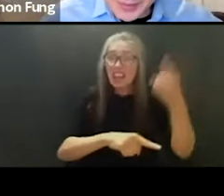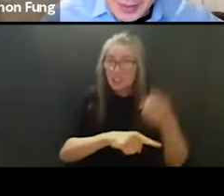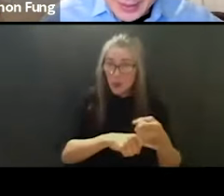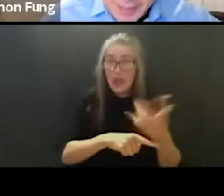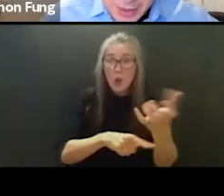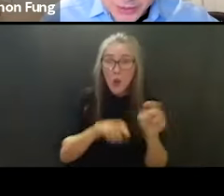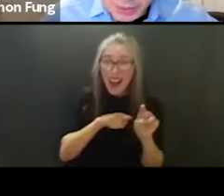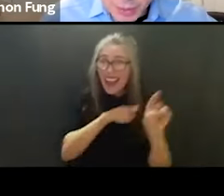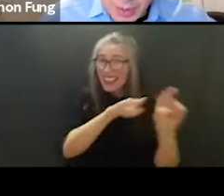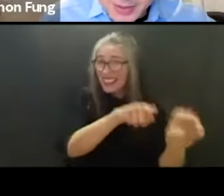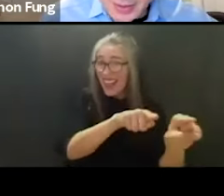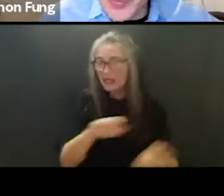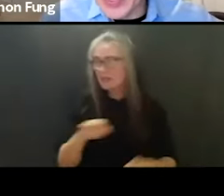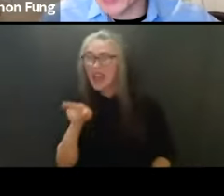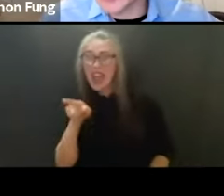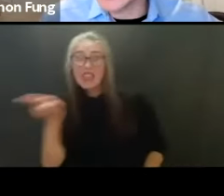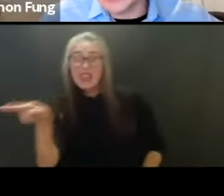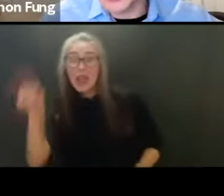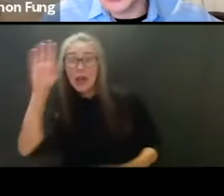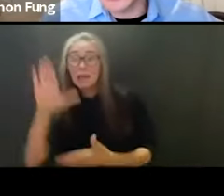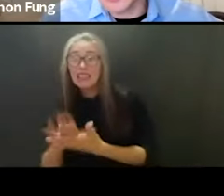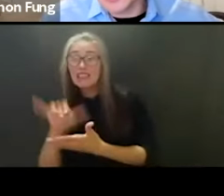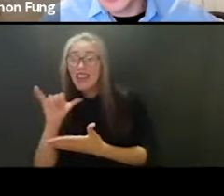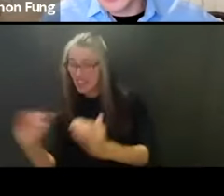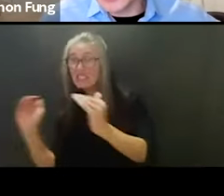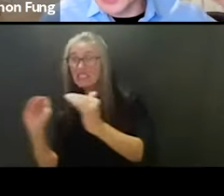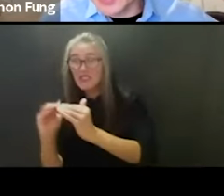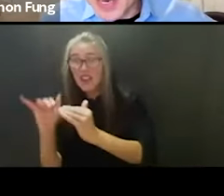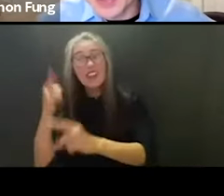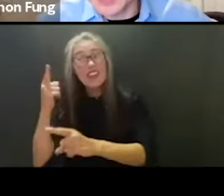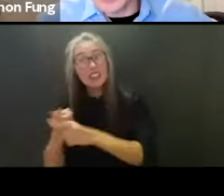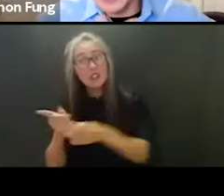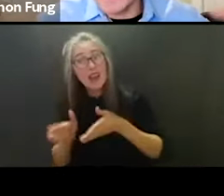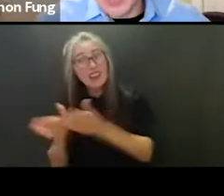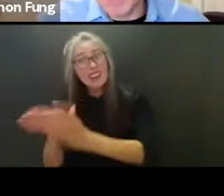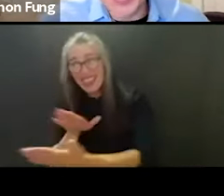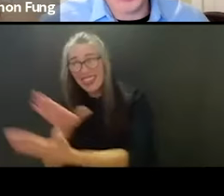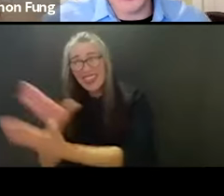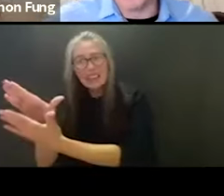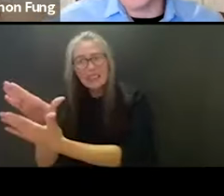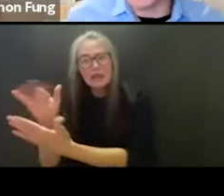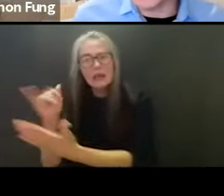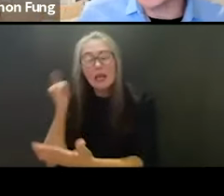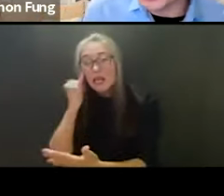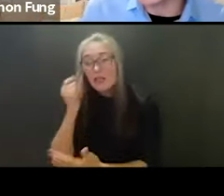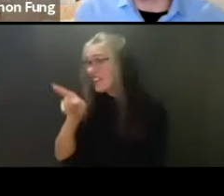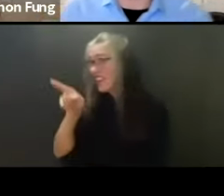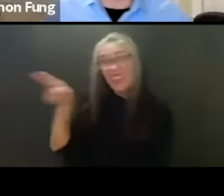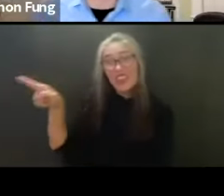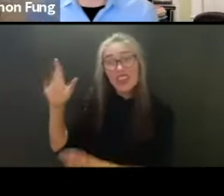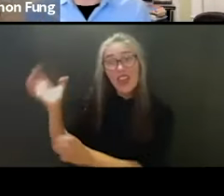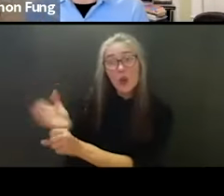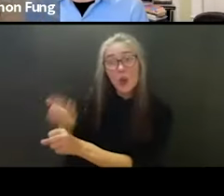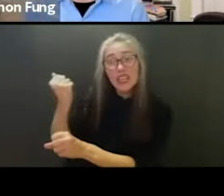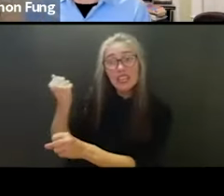beliefs and democracy requires that if they win the election, I just take it and I abide by the results of the election. kind of a